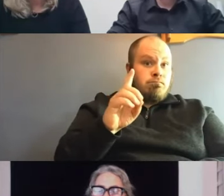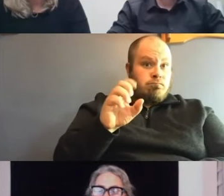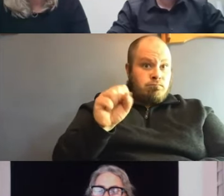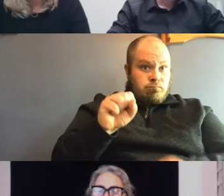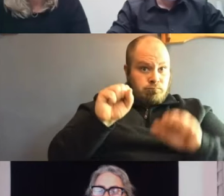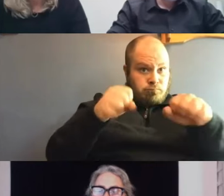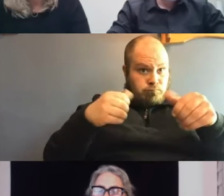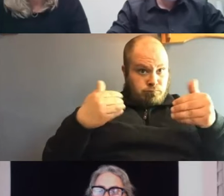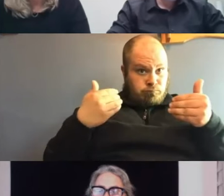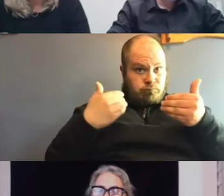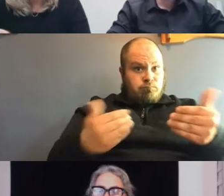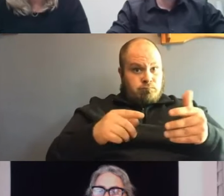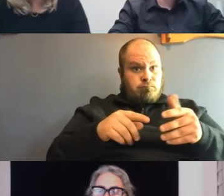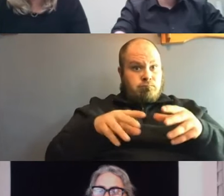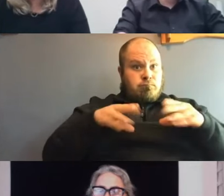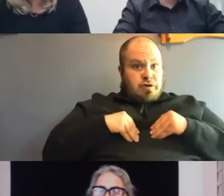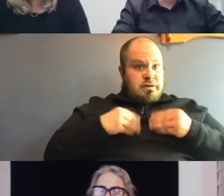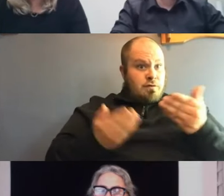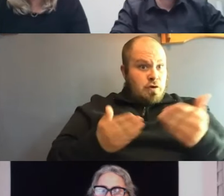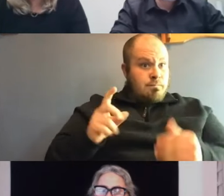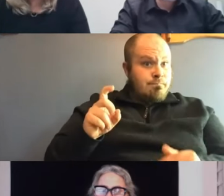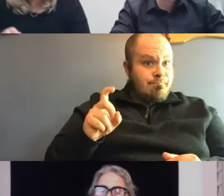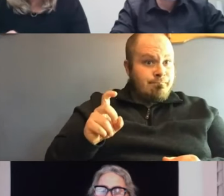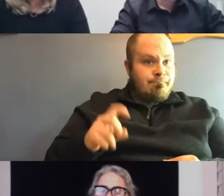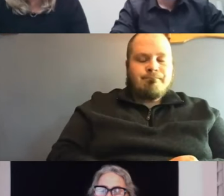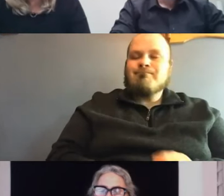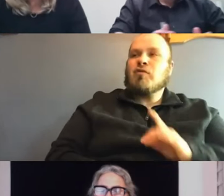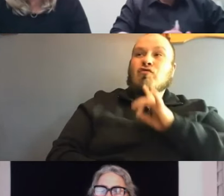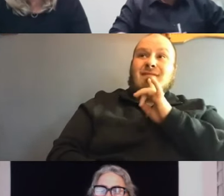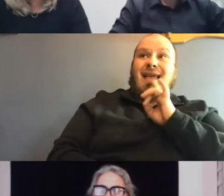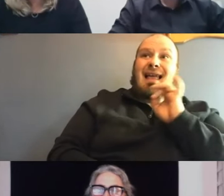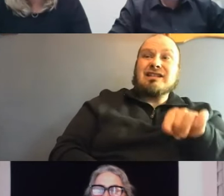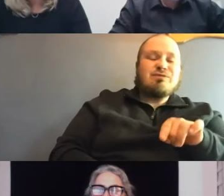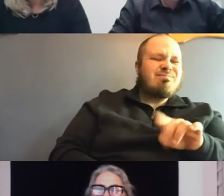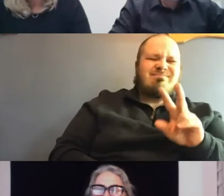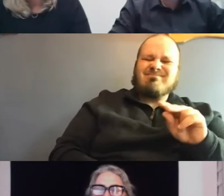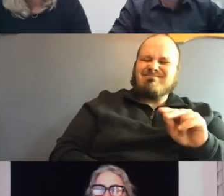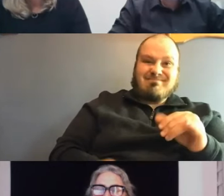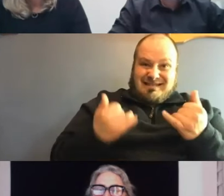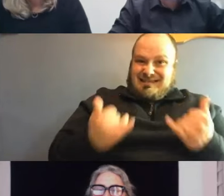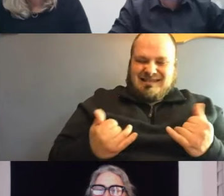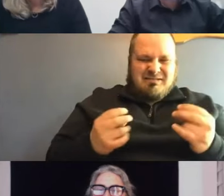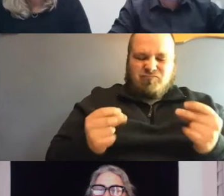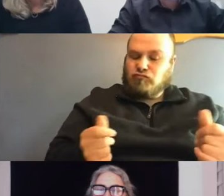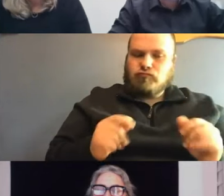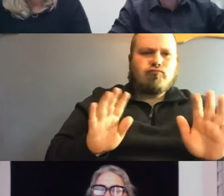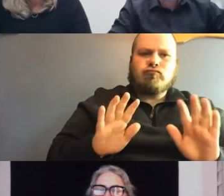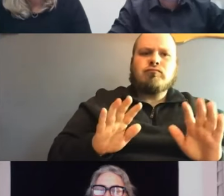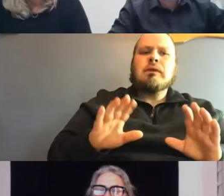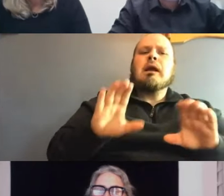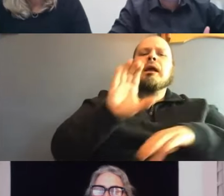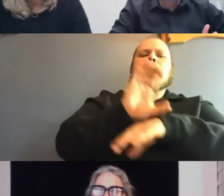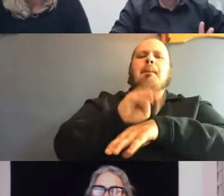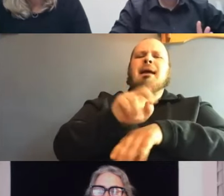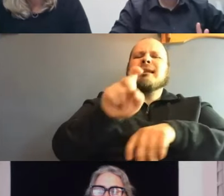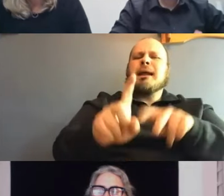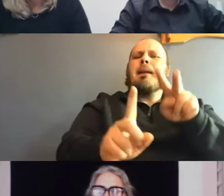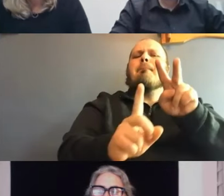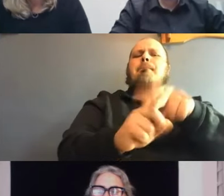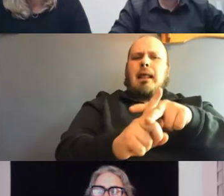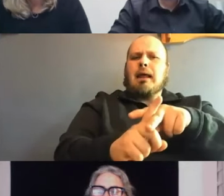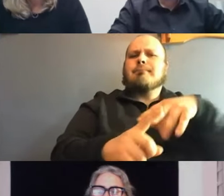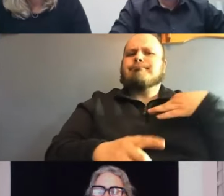services? Well, not right away. The case manager will need to apply for the services and most likely to be placed